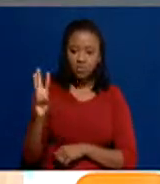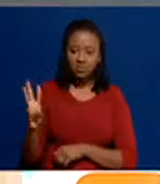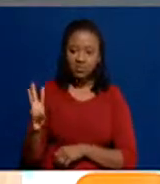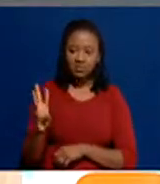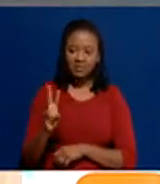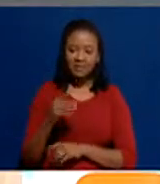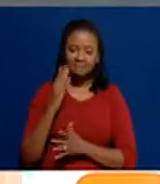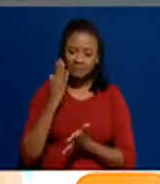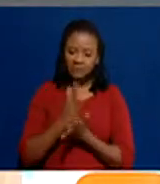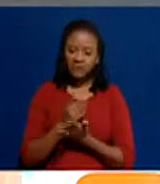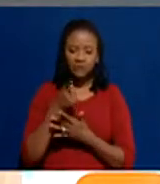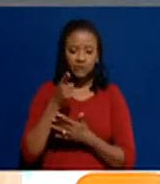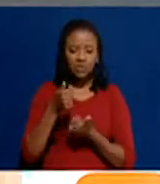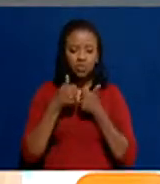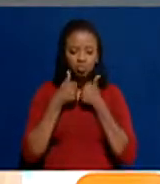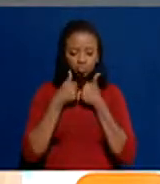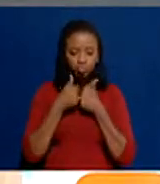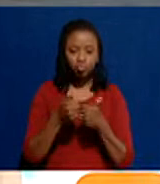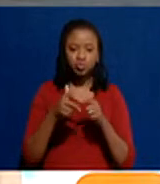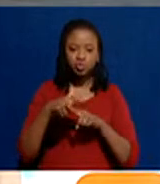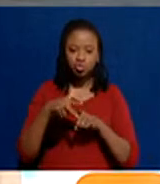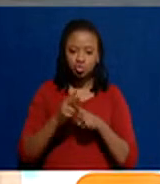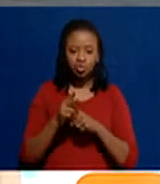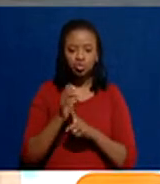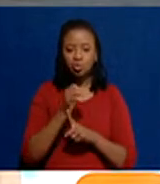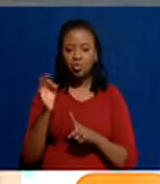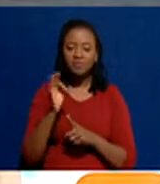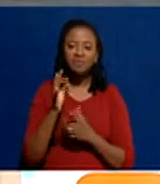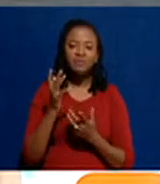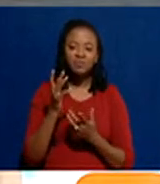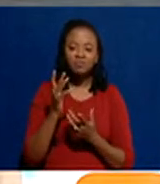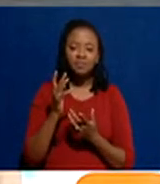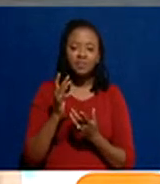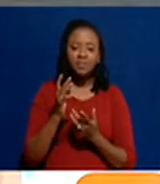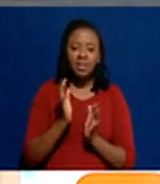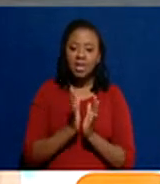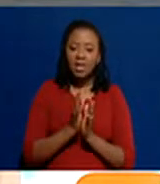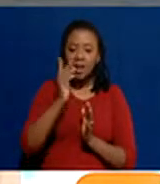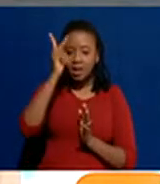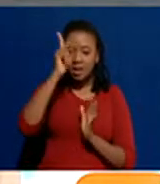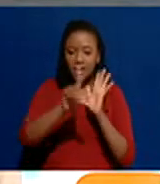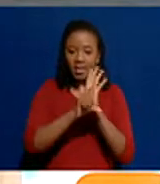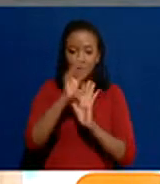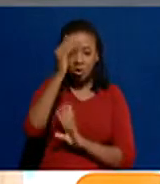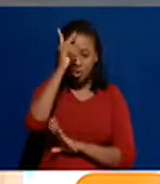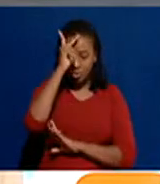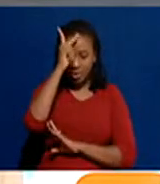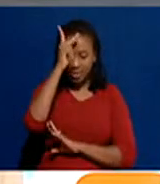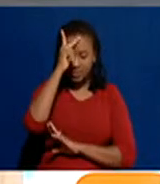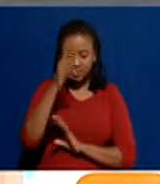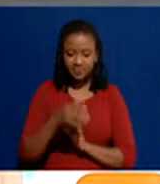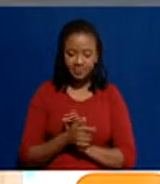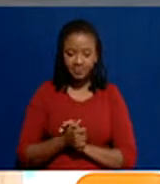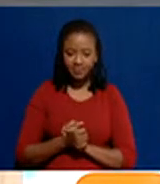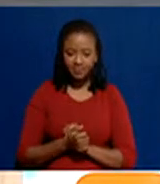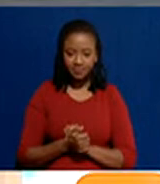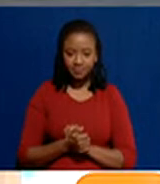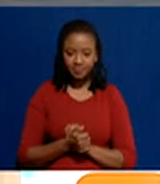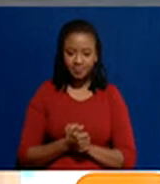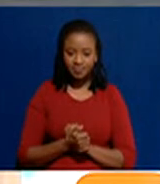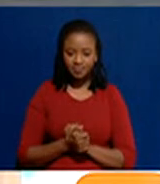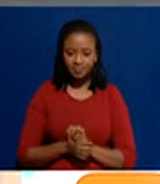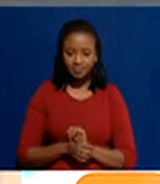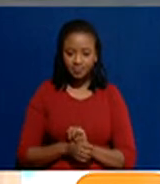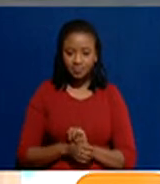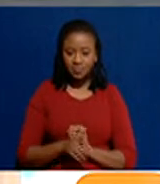great source of general legal knowledge. One good thing about it,